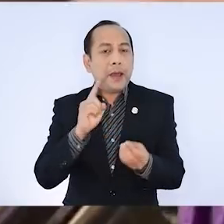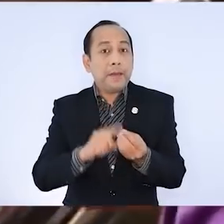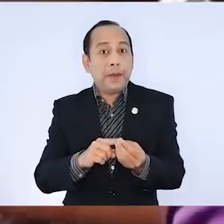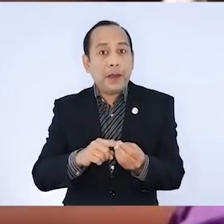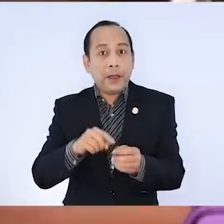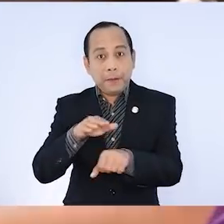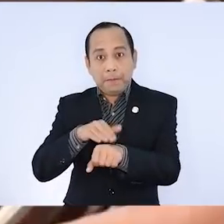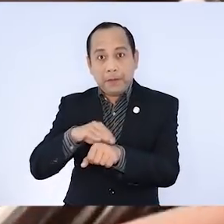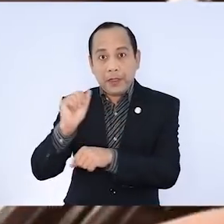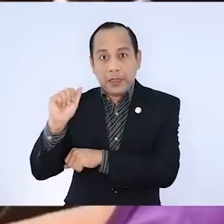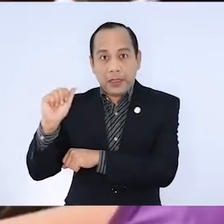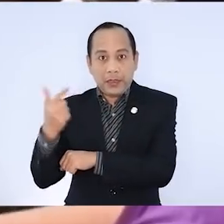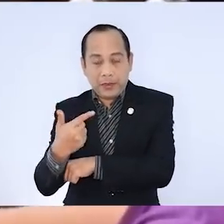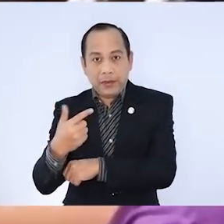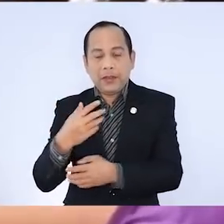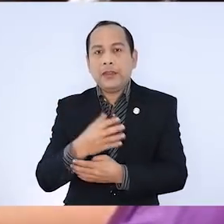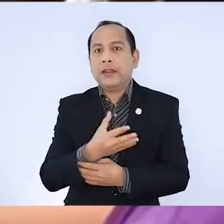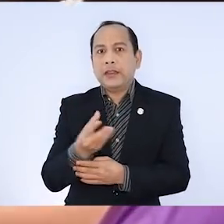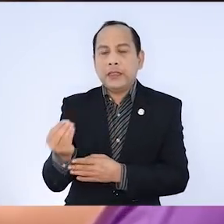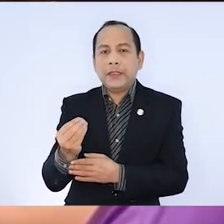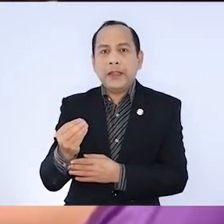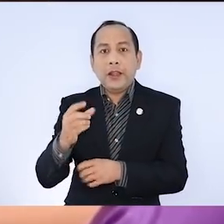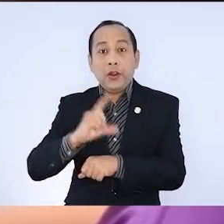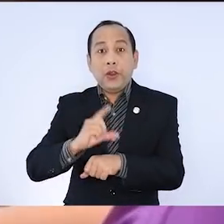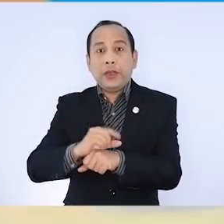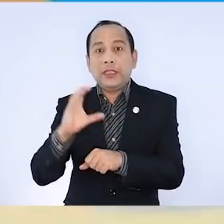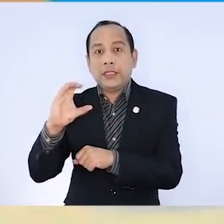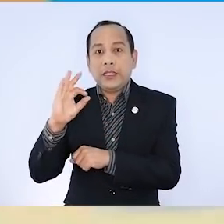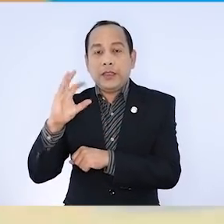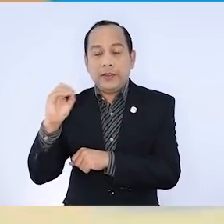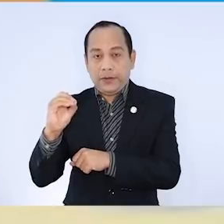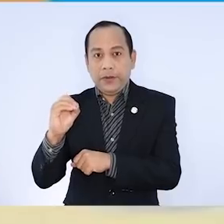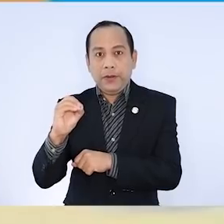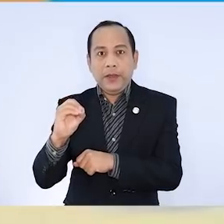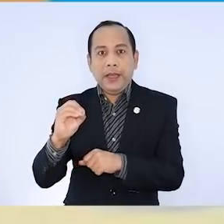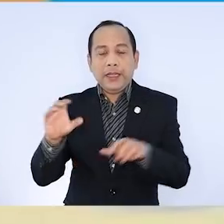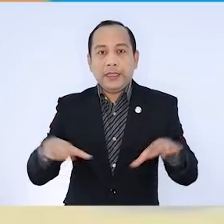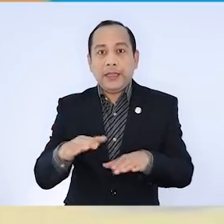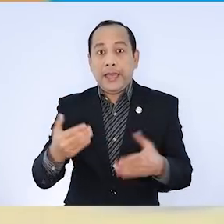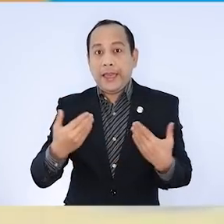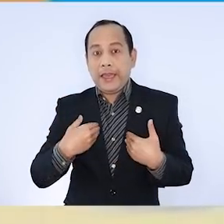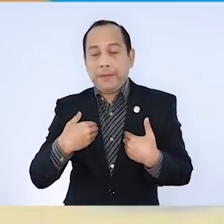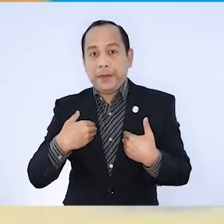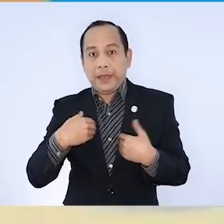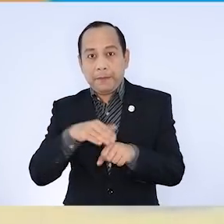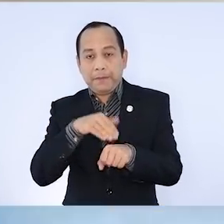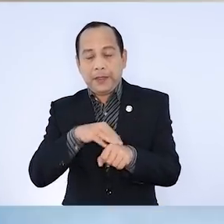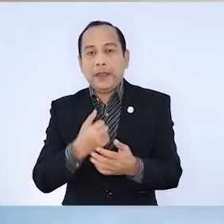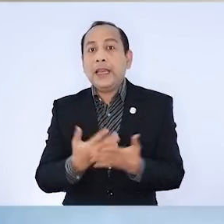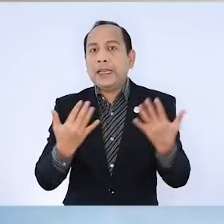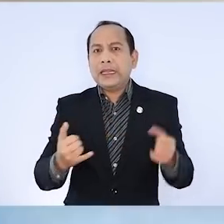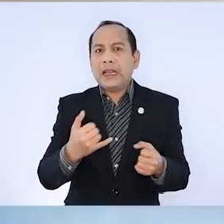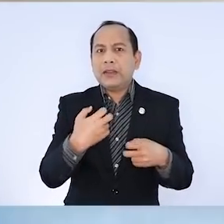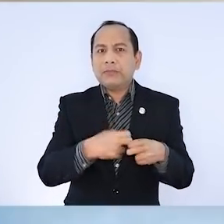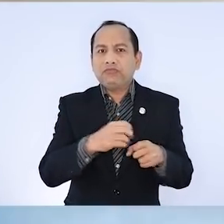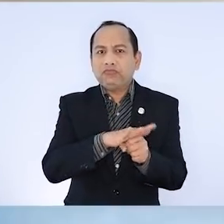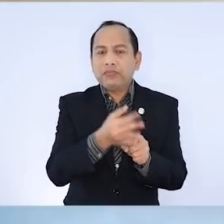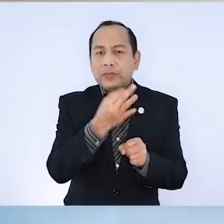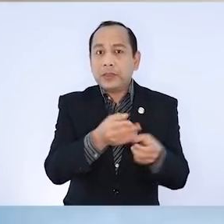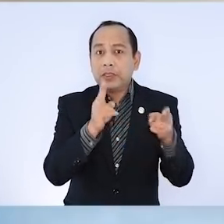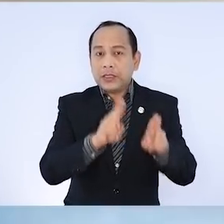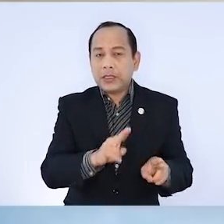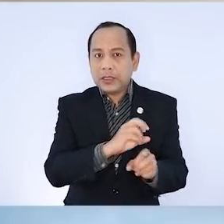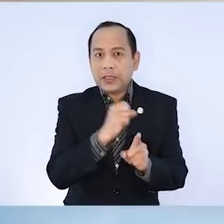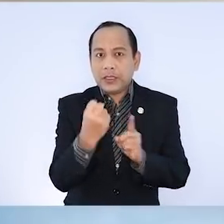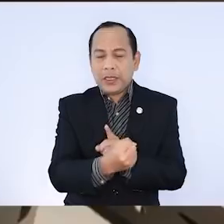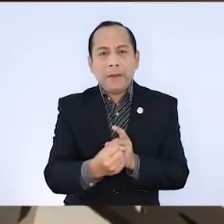during the recently held online local CFO activity, Benefits of Having a Pet. With the current pandemic situation, a lot